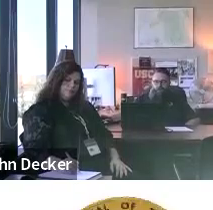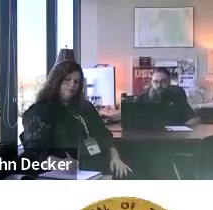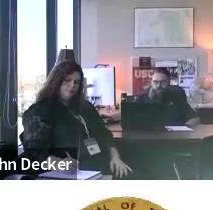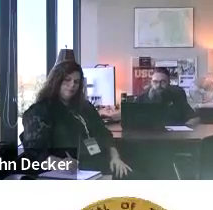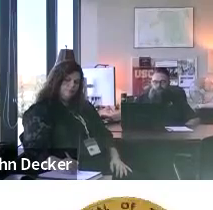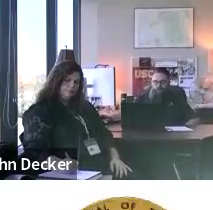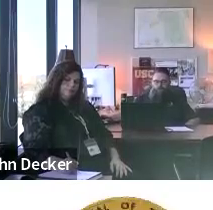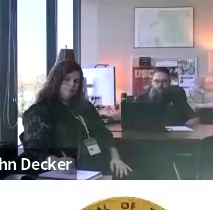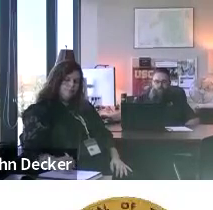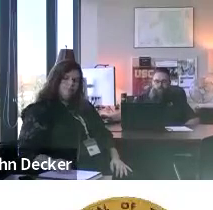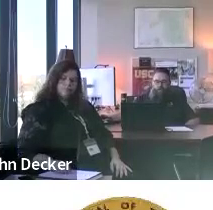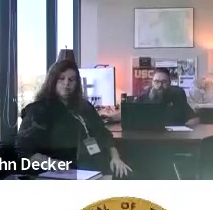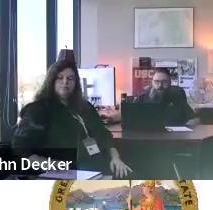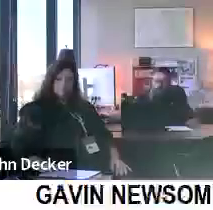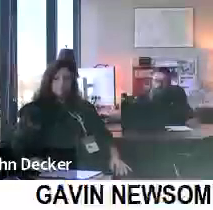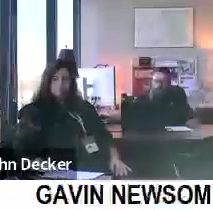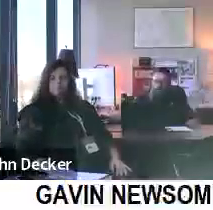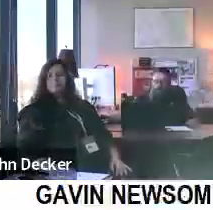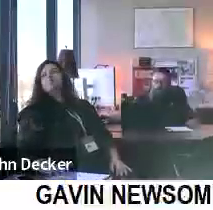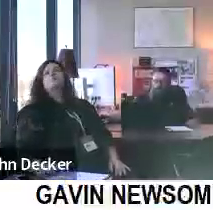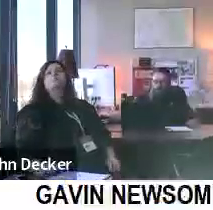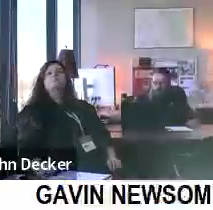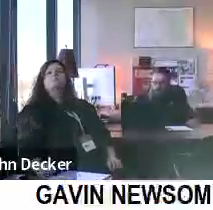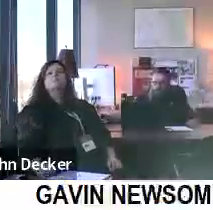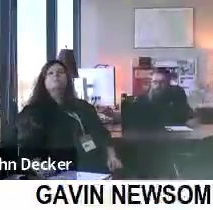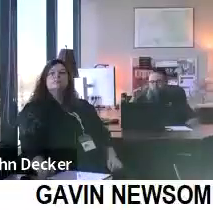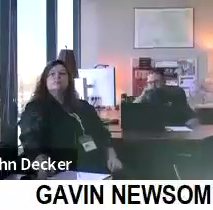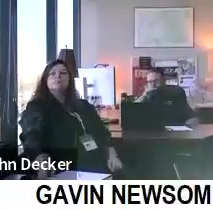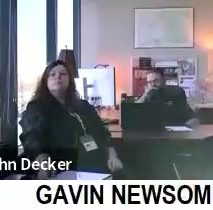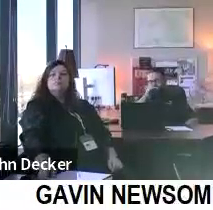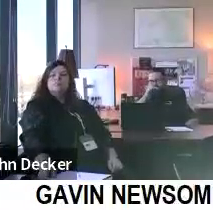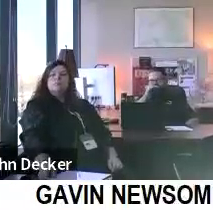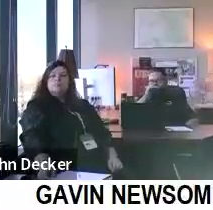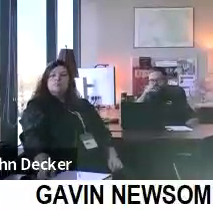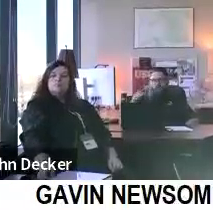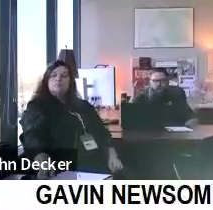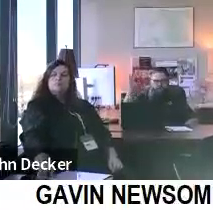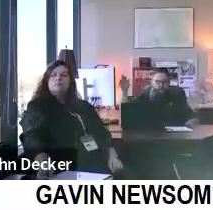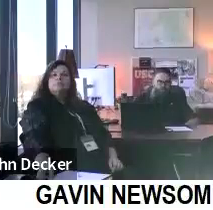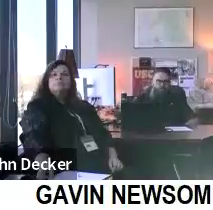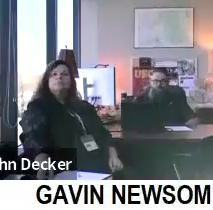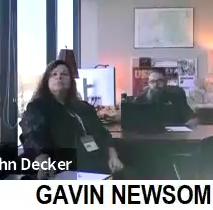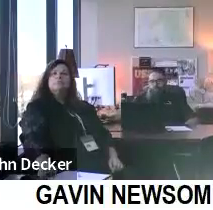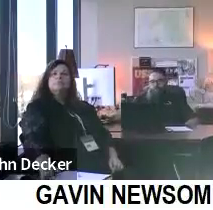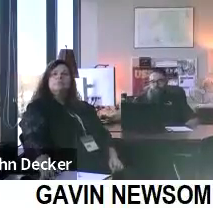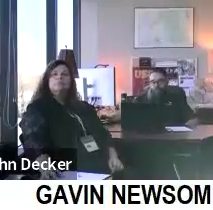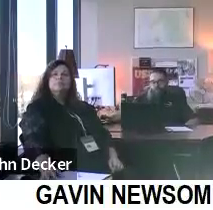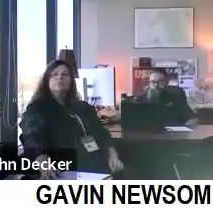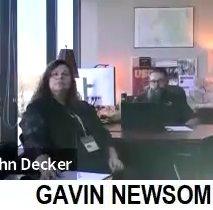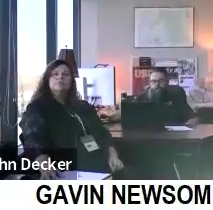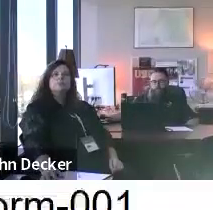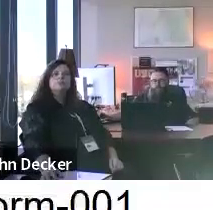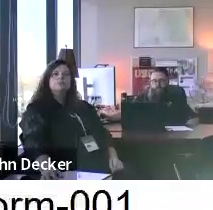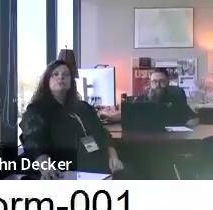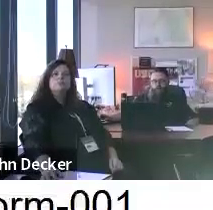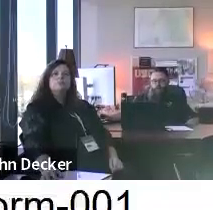time frames and information that we were not aware of previously. Again, this is in the chat. You can certainly choose to read